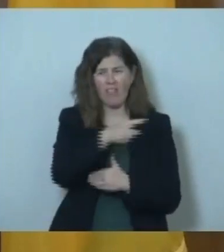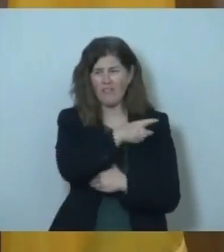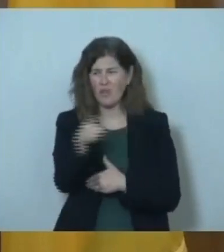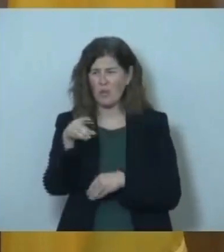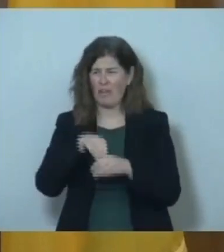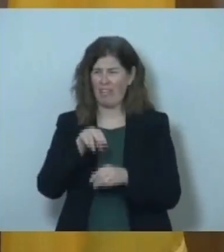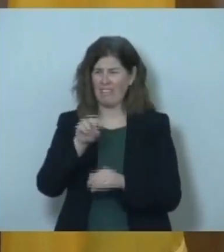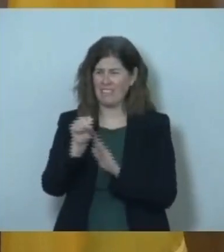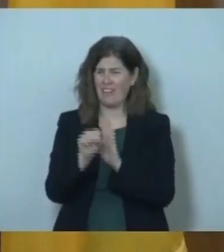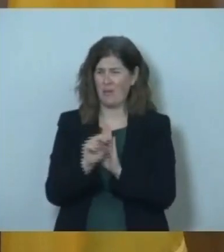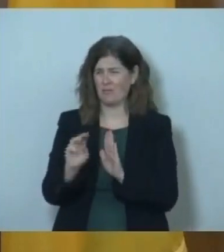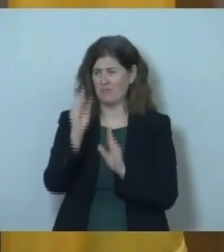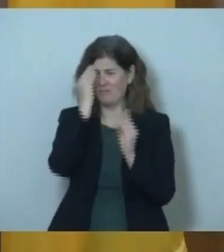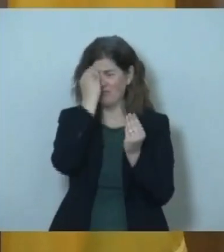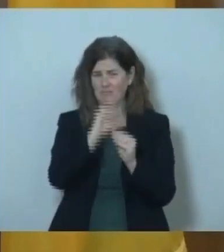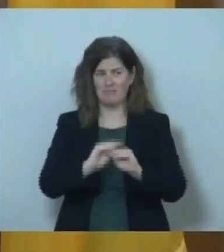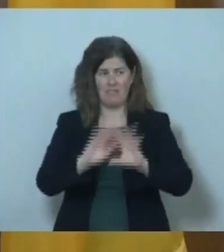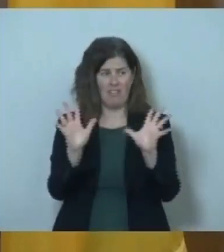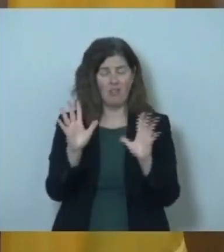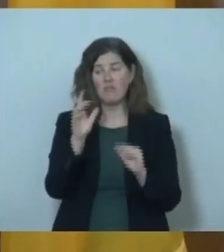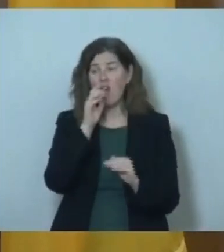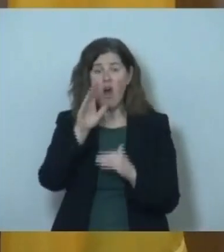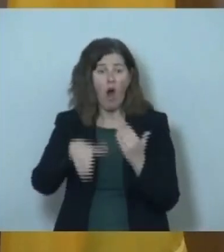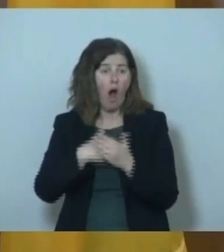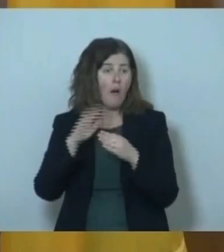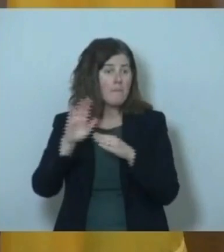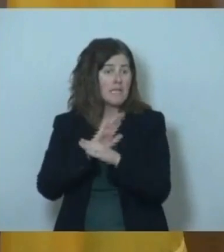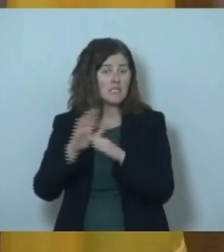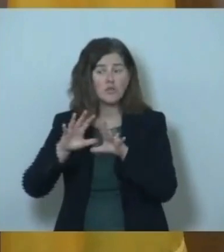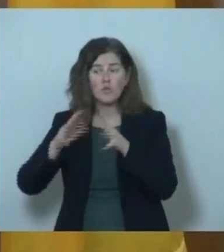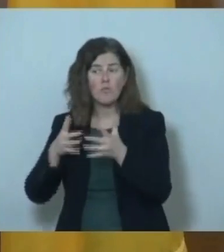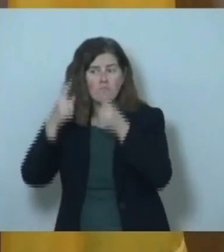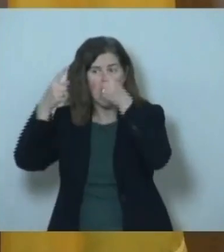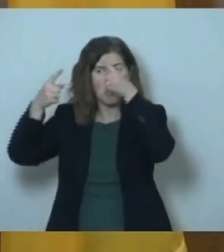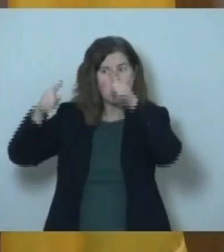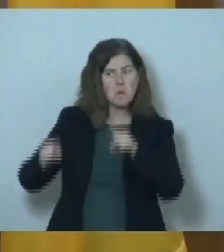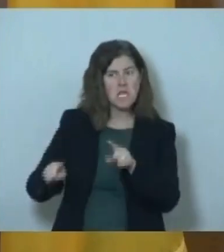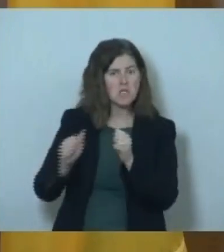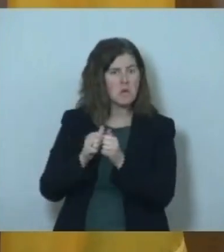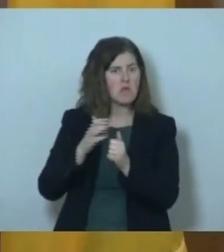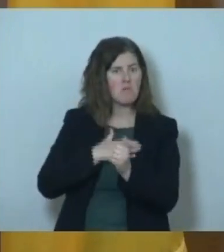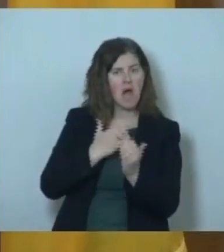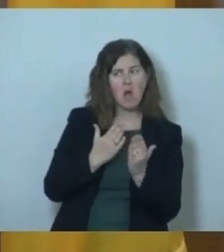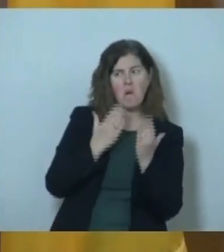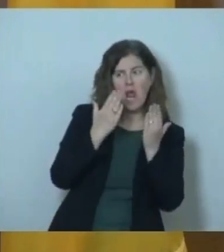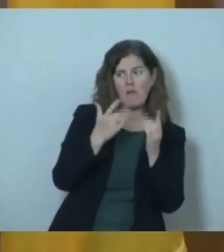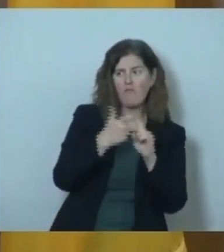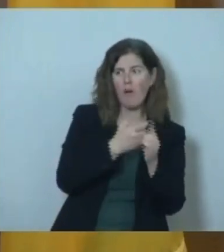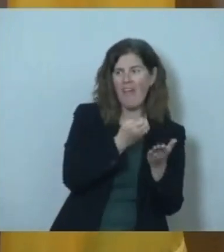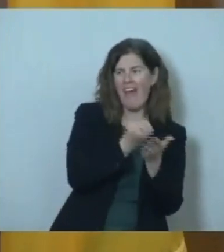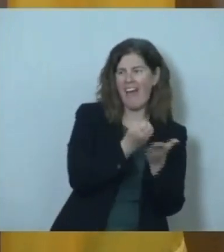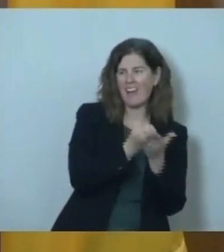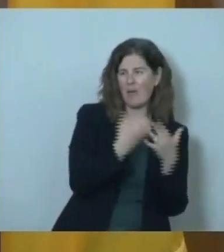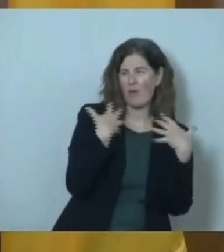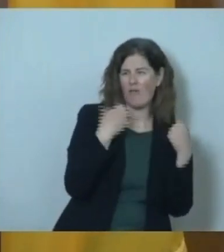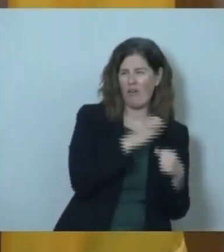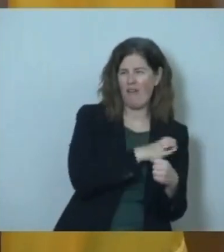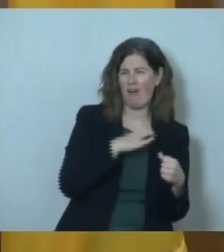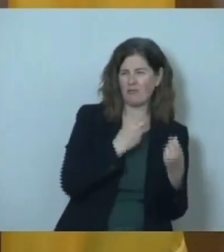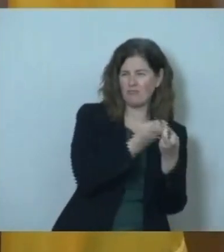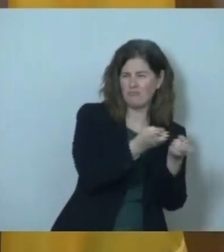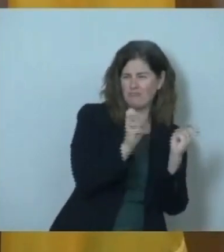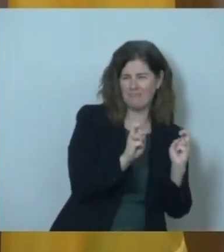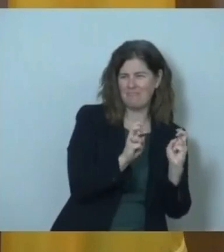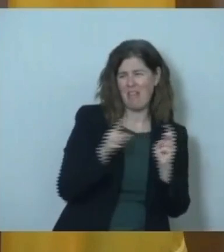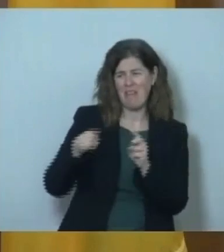and I want to be clear, not every business group agrees with the recommendations from the Economic Recovery Council or the